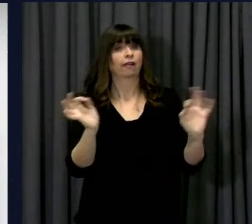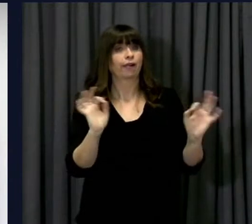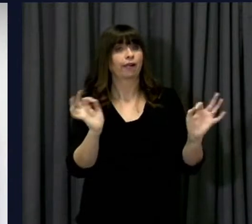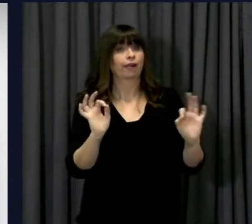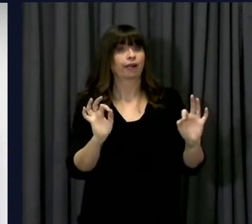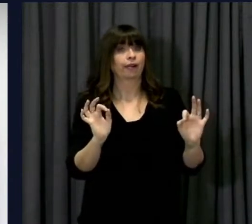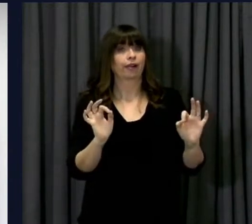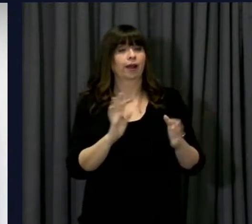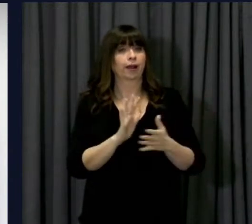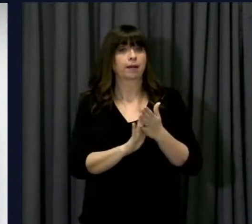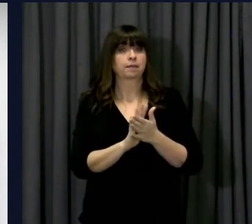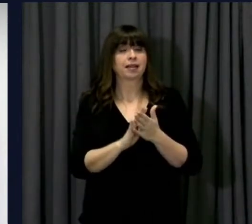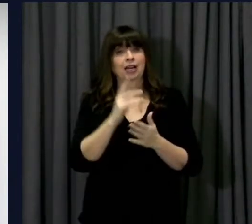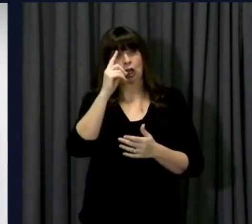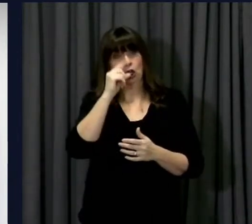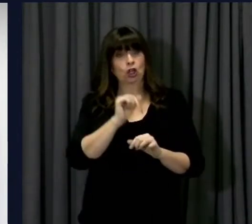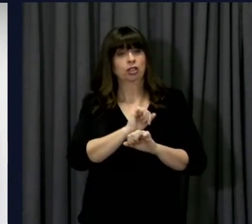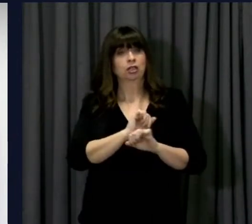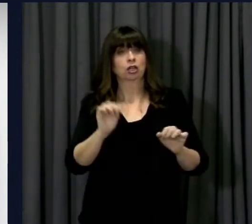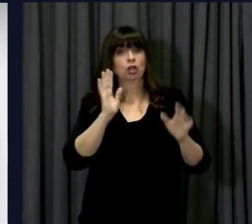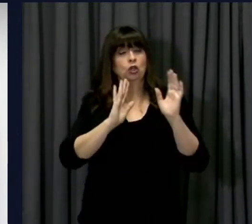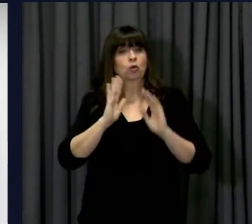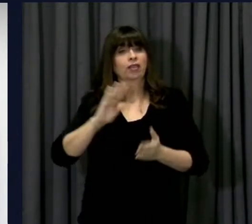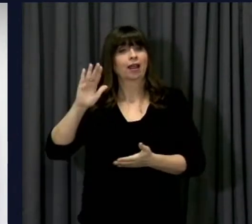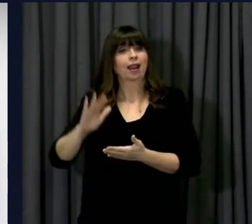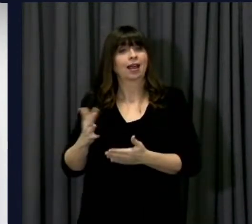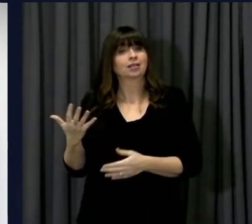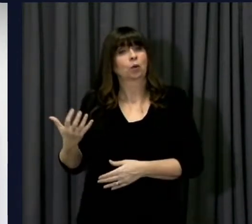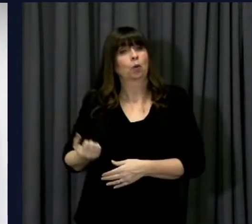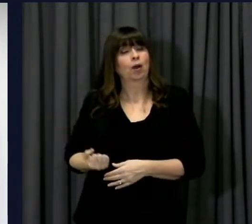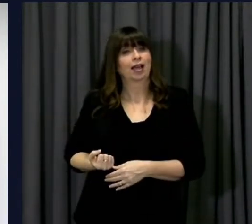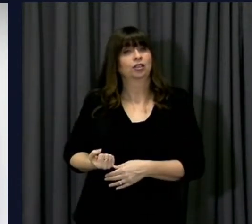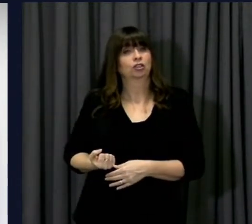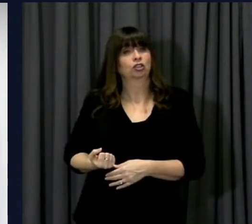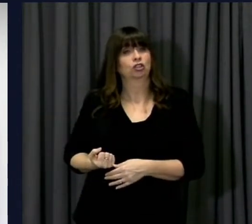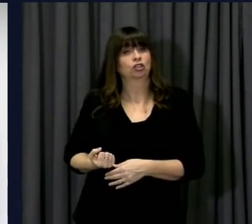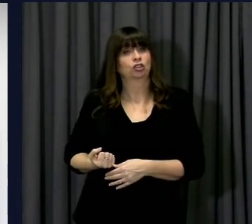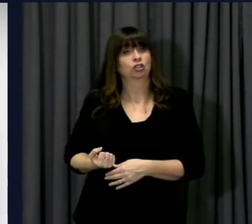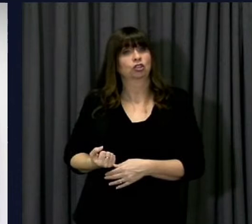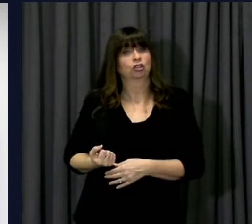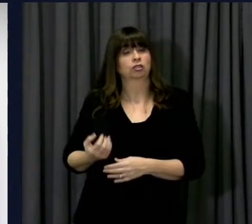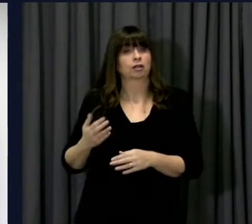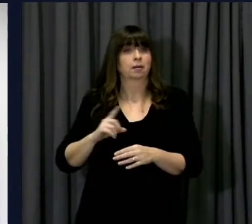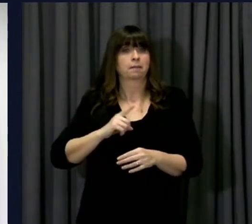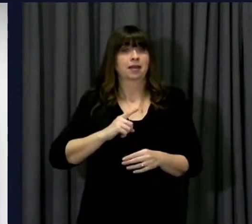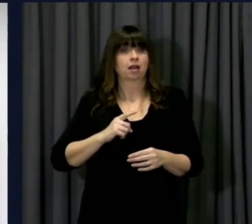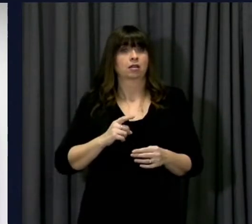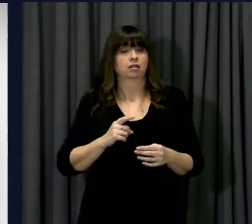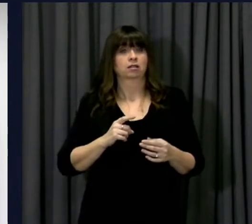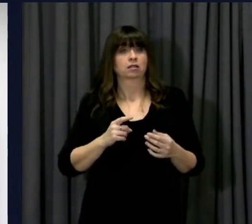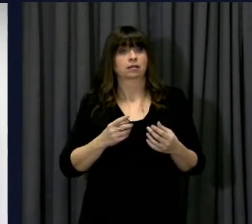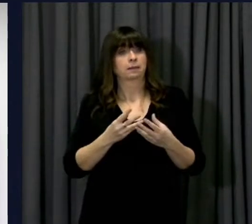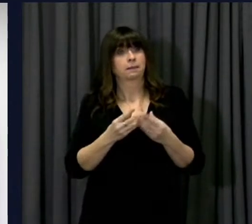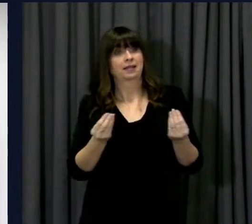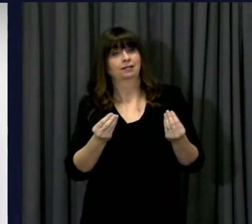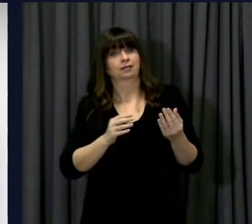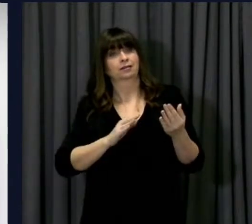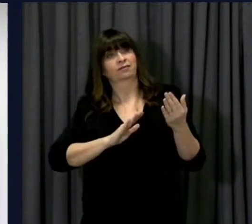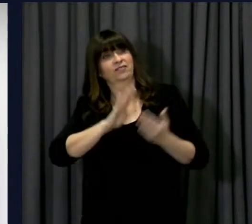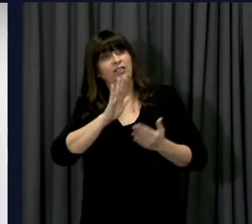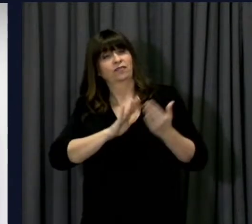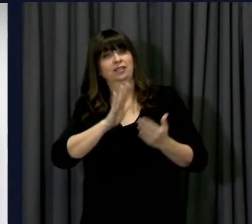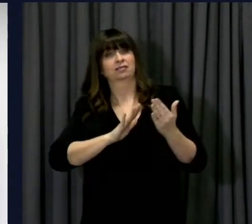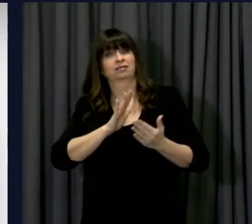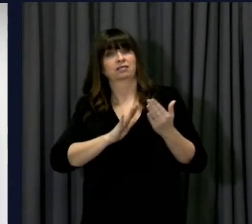future life earning opportunities for our youngest people who are missing out on face-to-face learning in school and